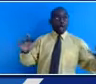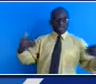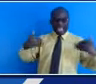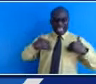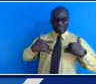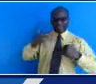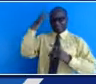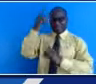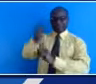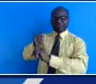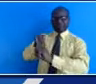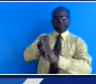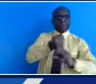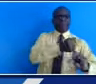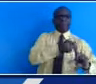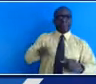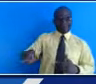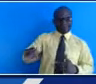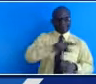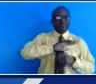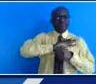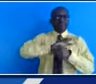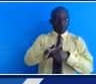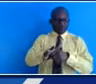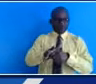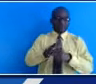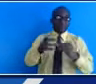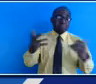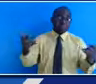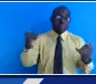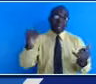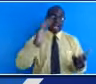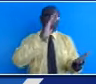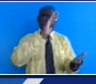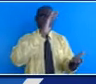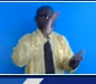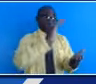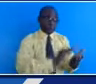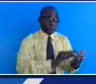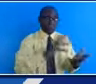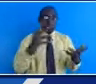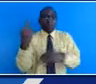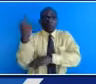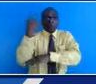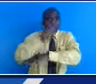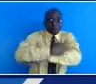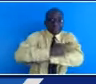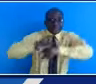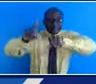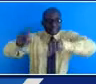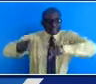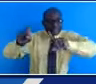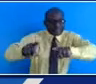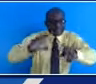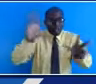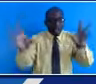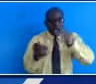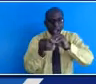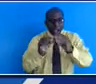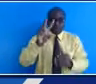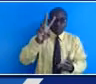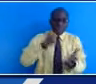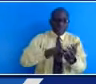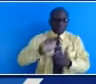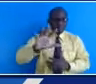tested positive for COVID, but in a one-day tracking, 35 people testing positive out of